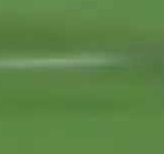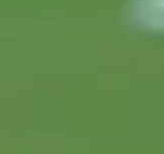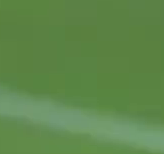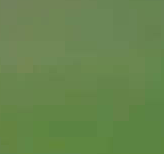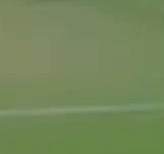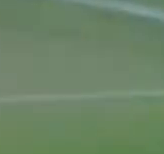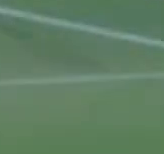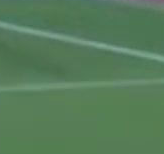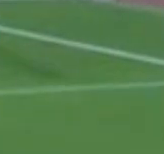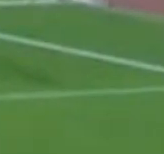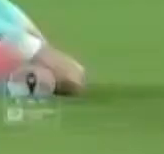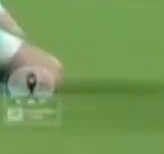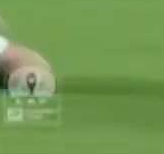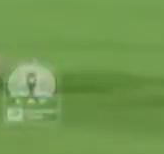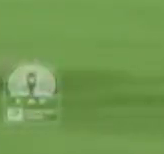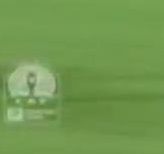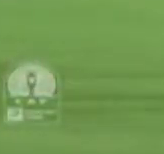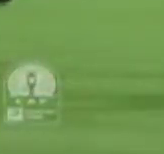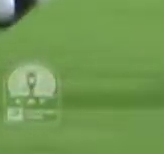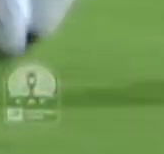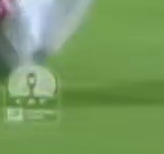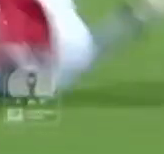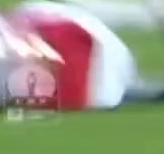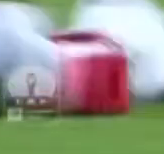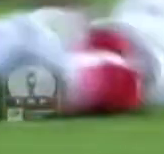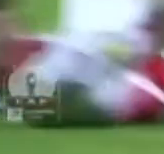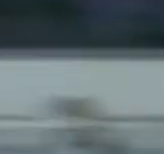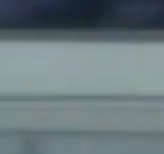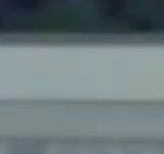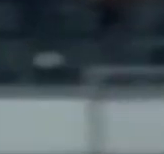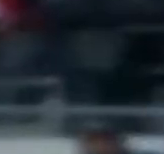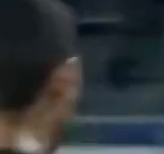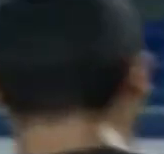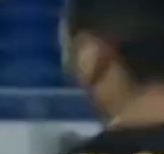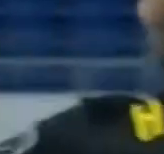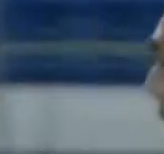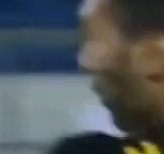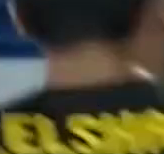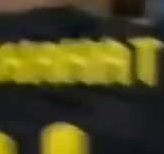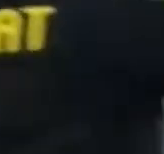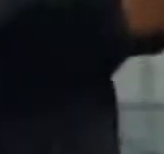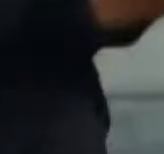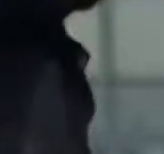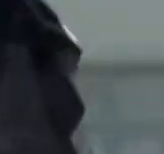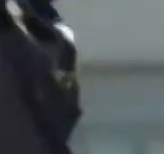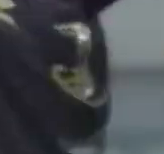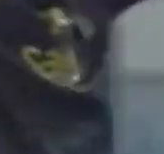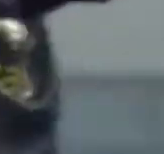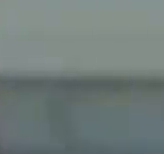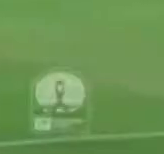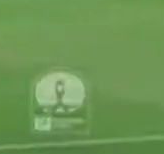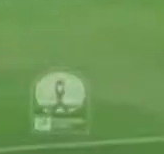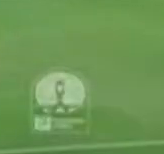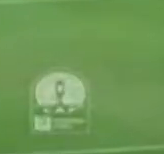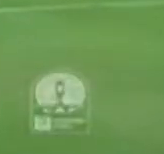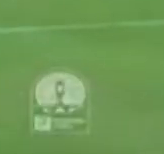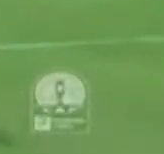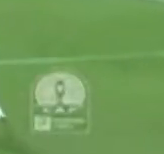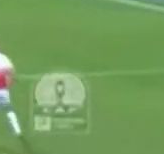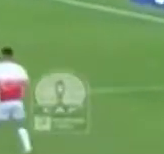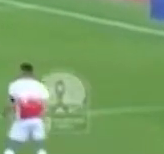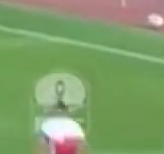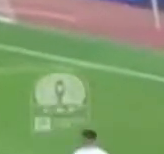Eight-time CAF Champions League winner Salah of Egypt inched closer to qualifying for the finals of the prestigious Cup when they humbled twice champions